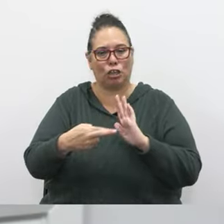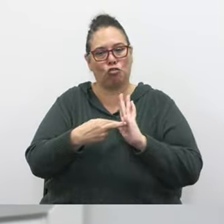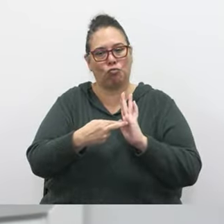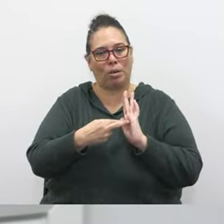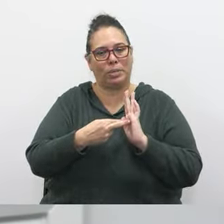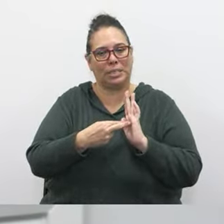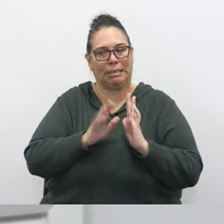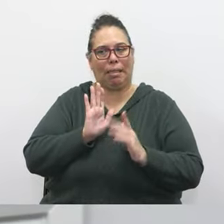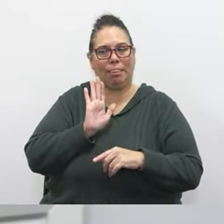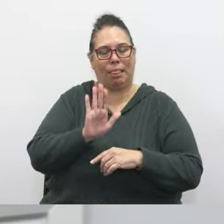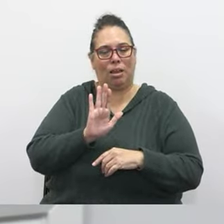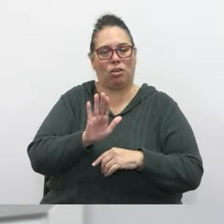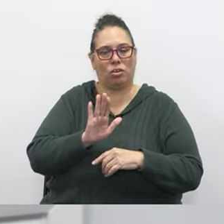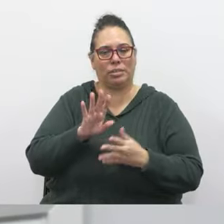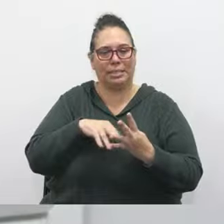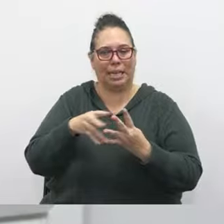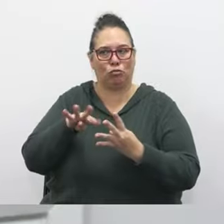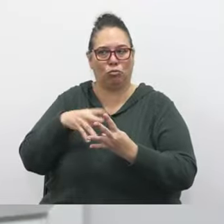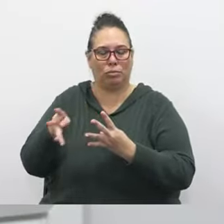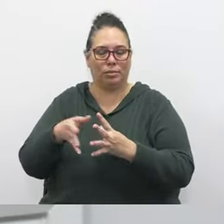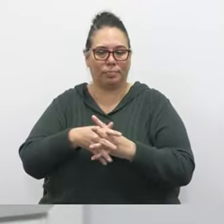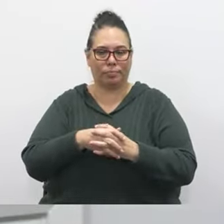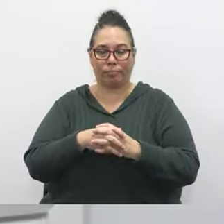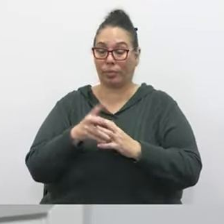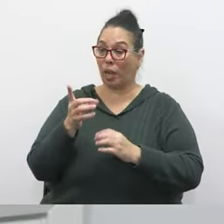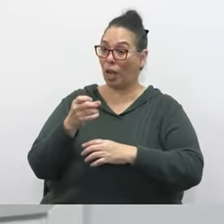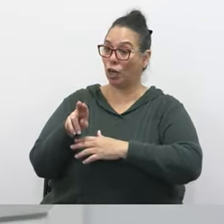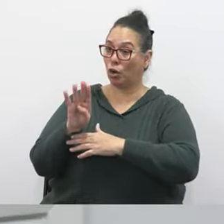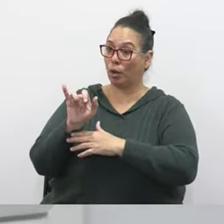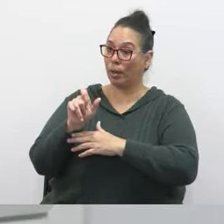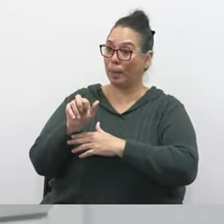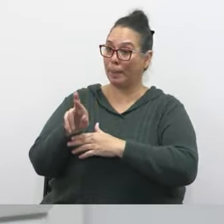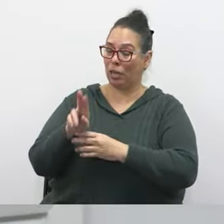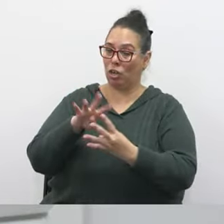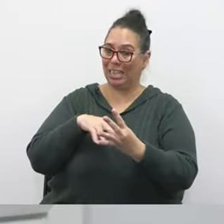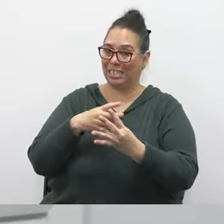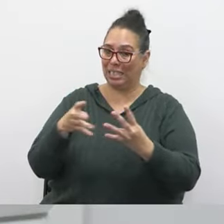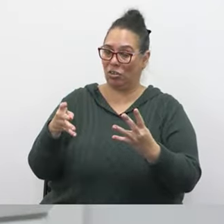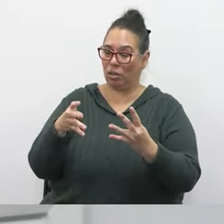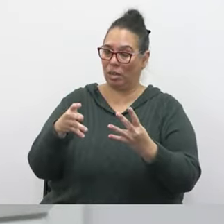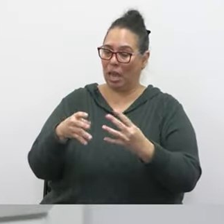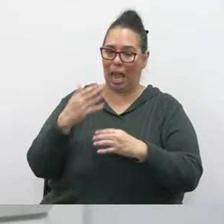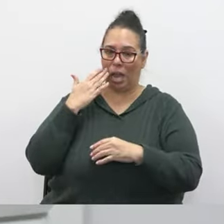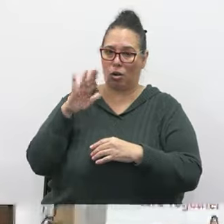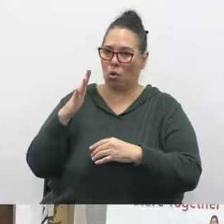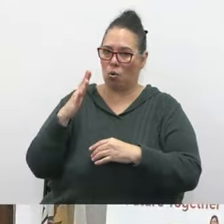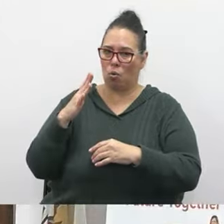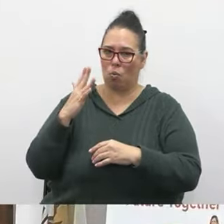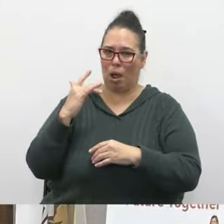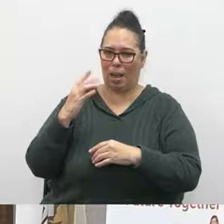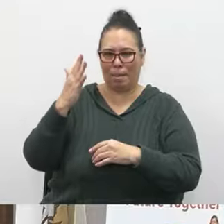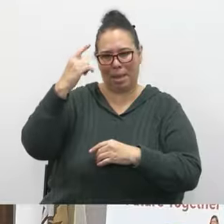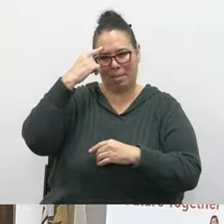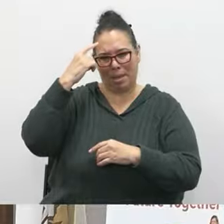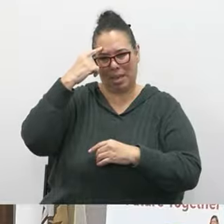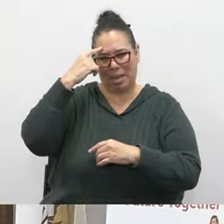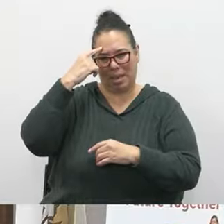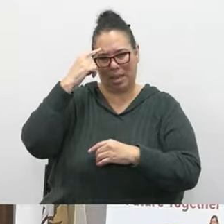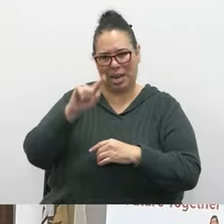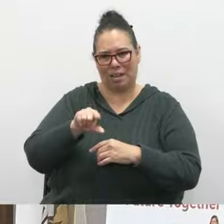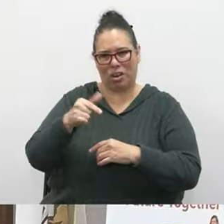representative's schedules. Dr. Baker, just on the scheduling, I don't know why in my mind I think of bi-monthly as every